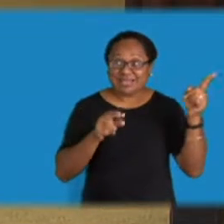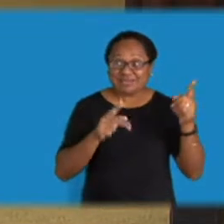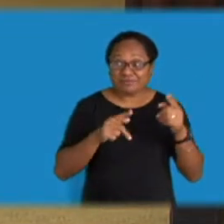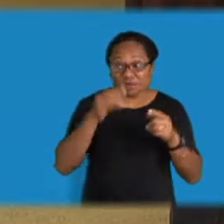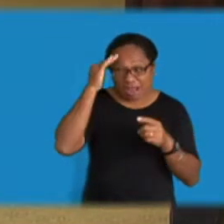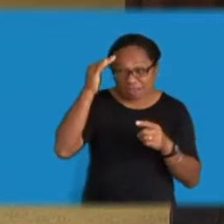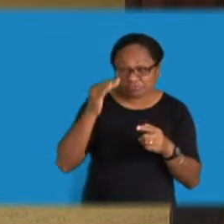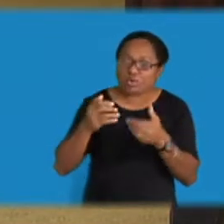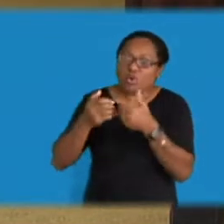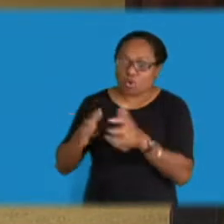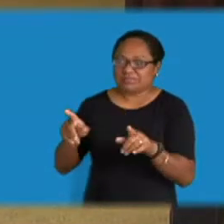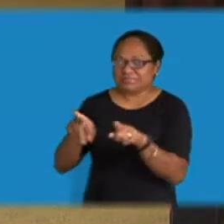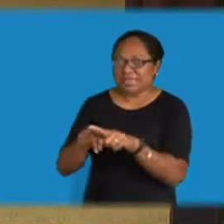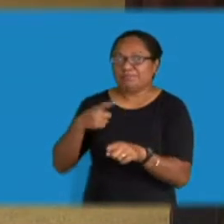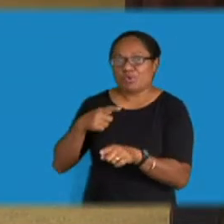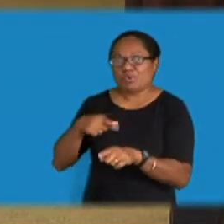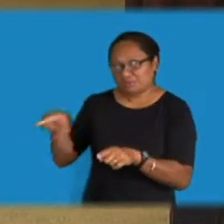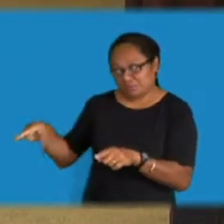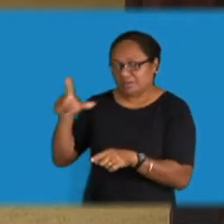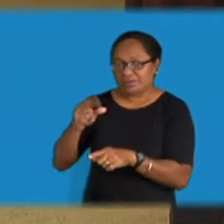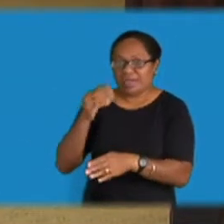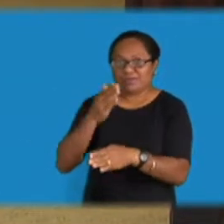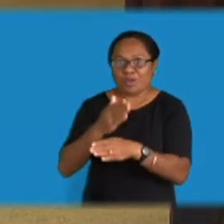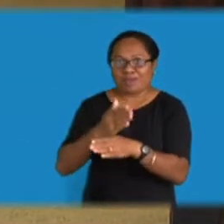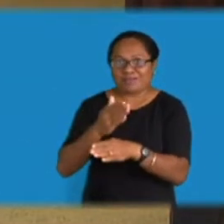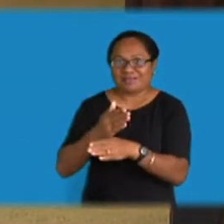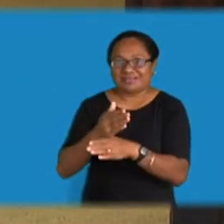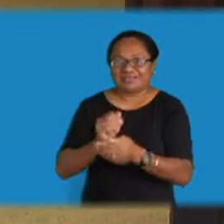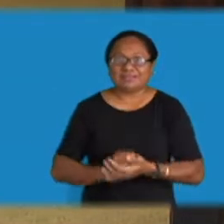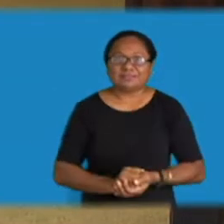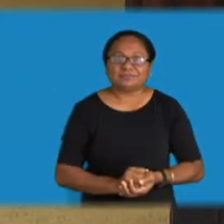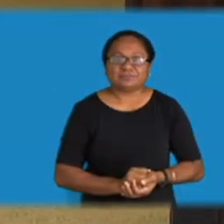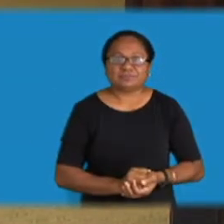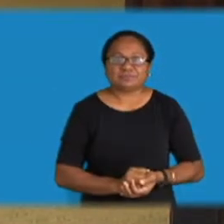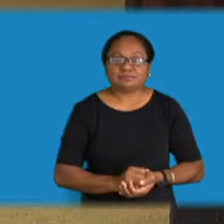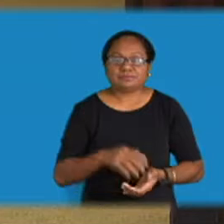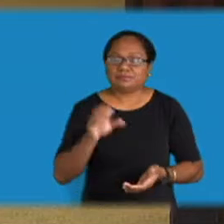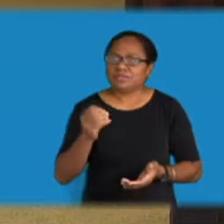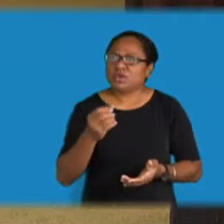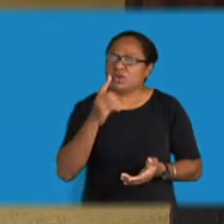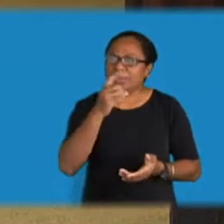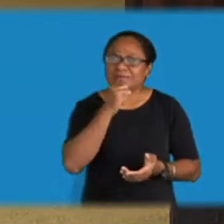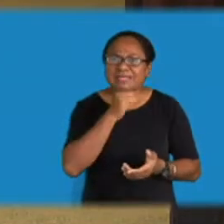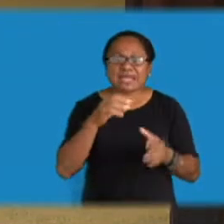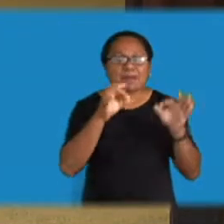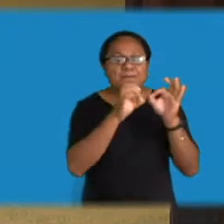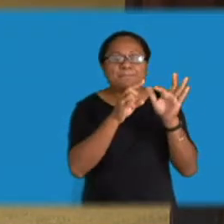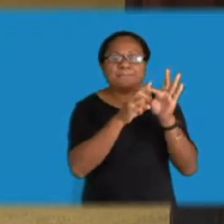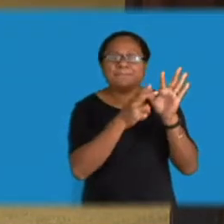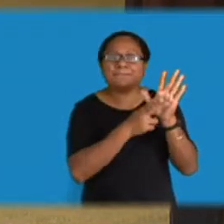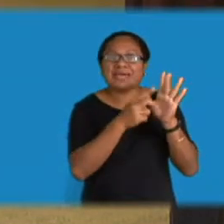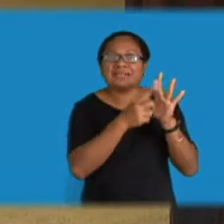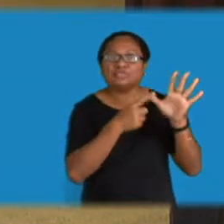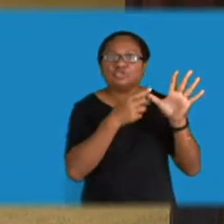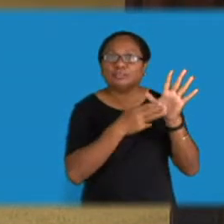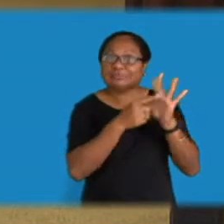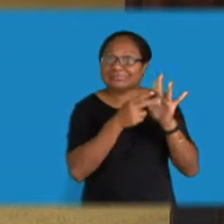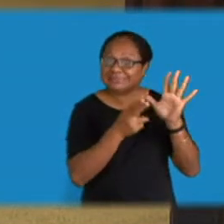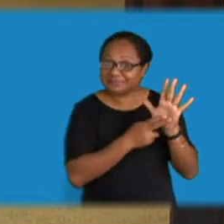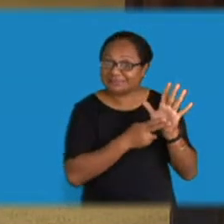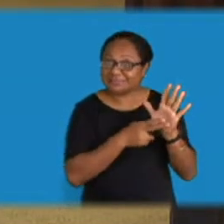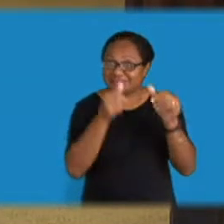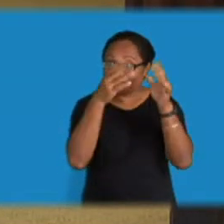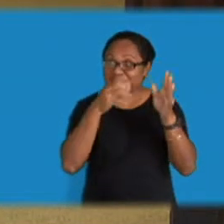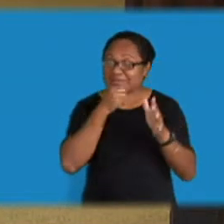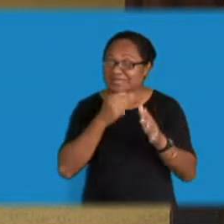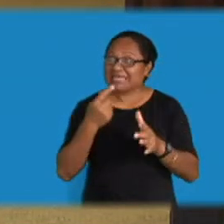citizen. With this being said, I wish to draw attention to a quote by Benjamin Franklin. Madam Speaker, and I quote, "An